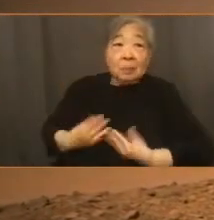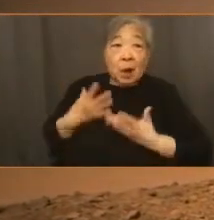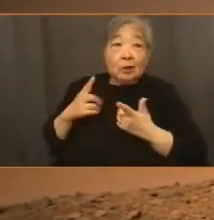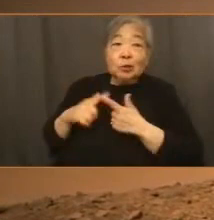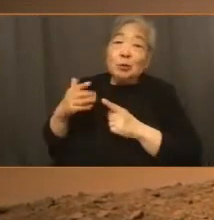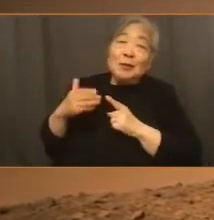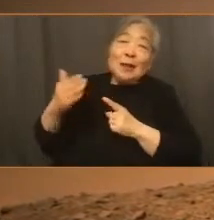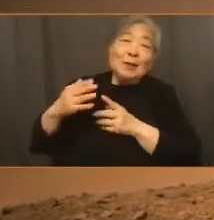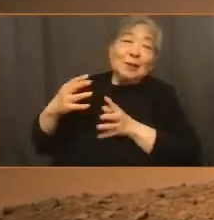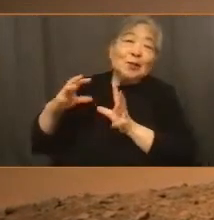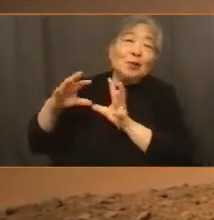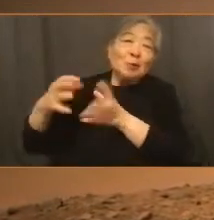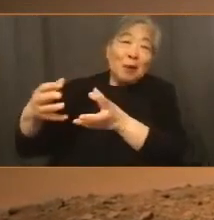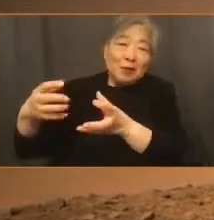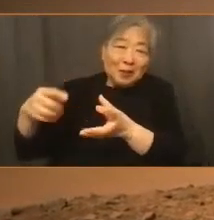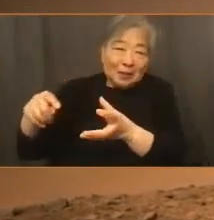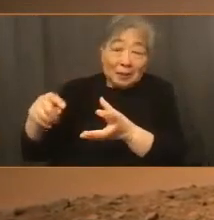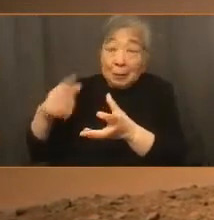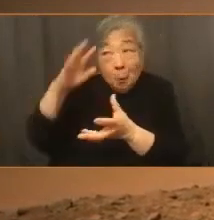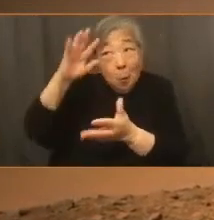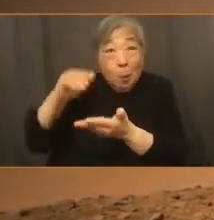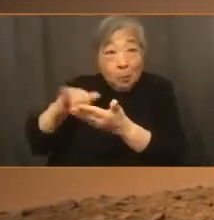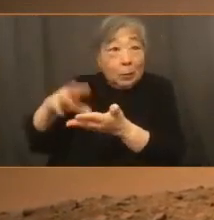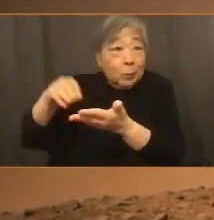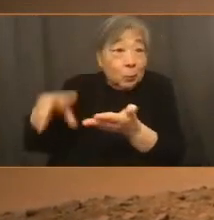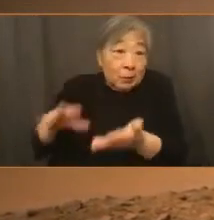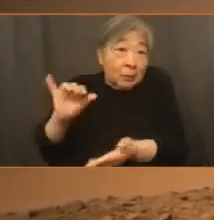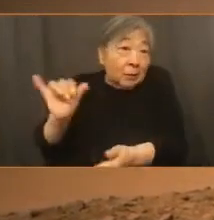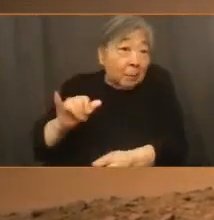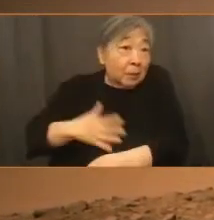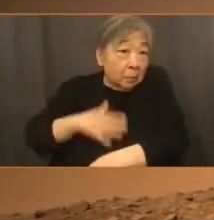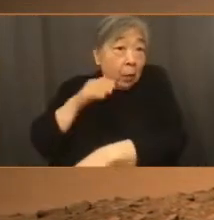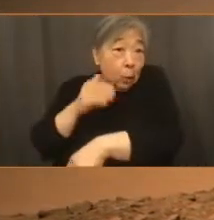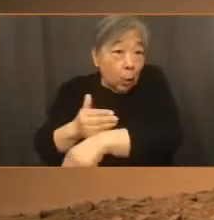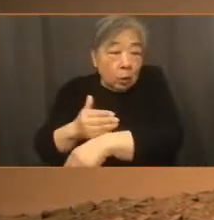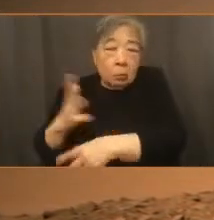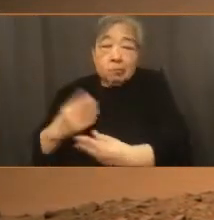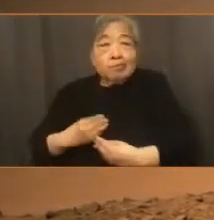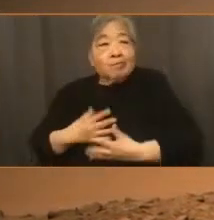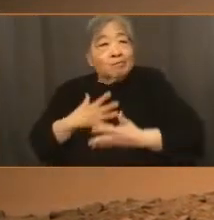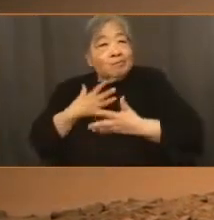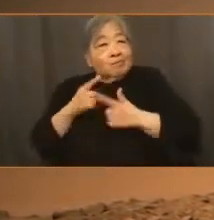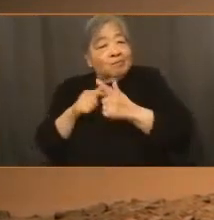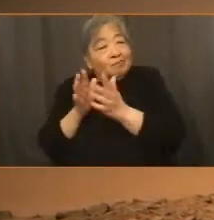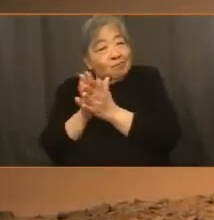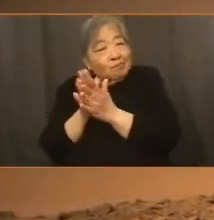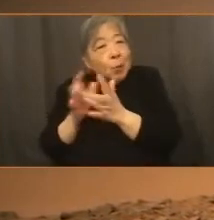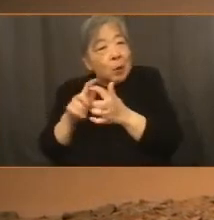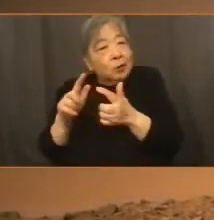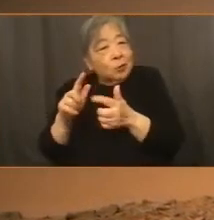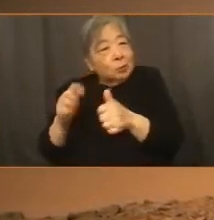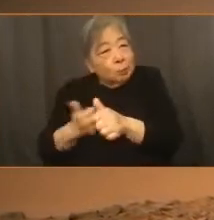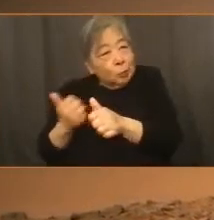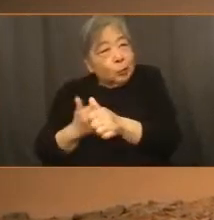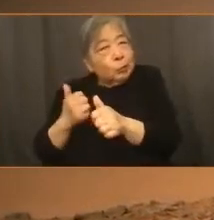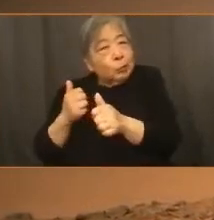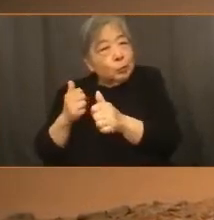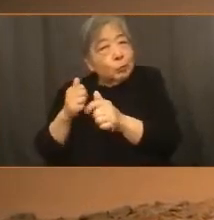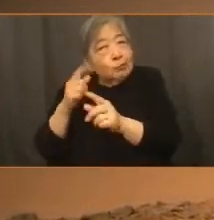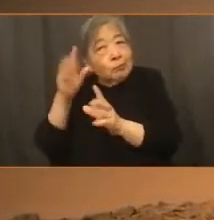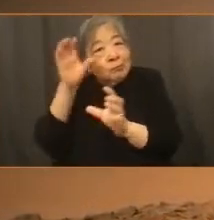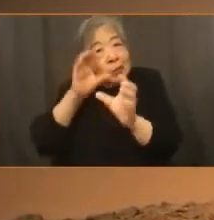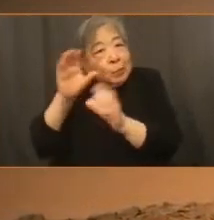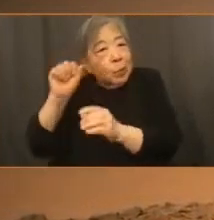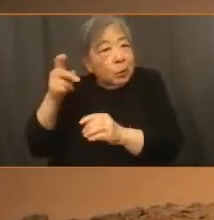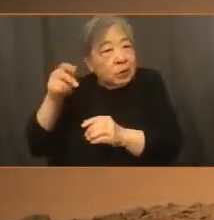students, like my own daughters, will be inspired to pursue space exploration. And who knows, maybe themselves work with Dragonfly when it